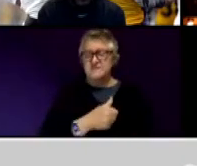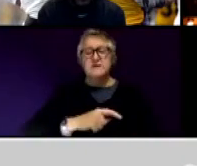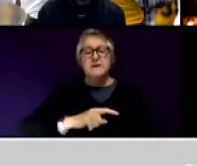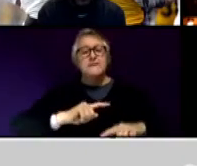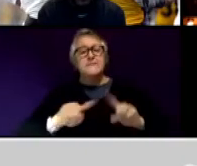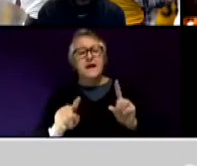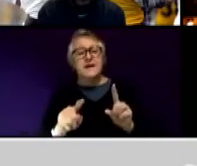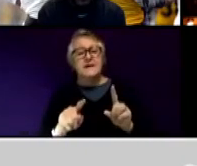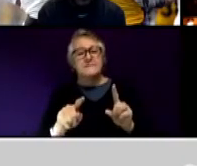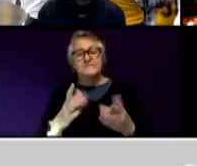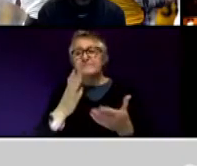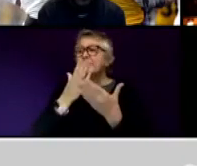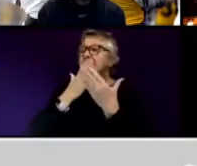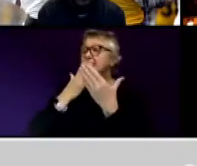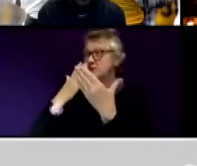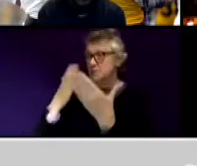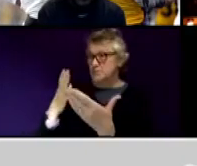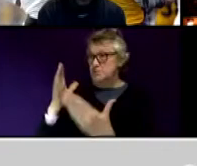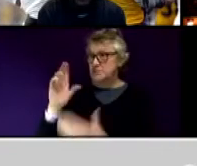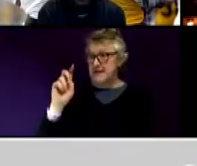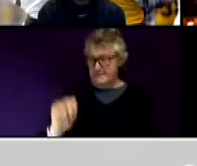loss. So thank you.